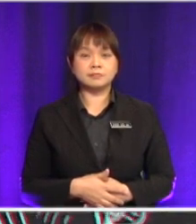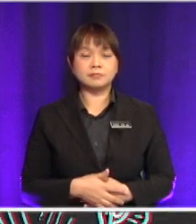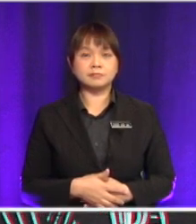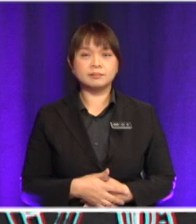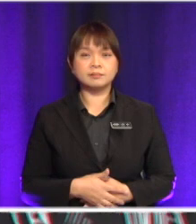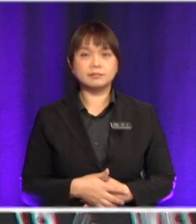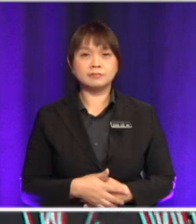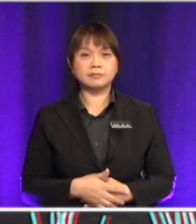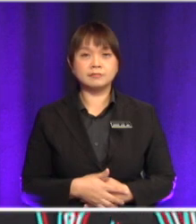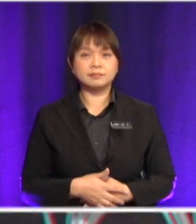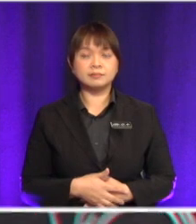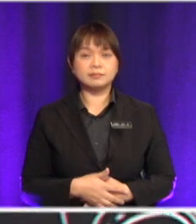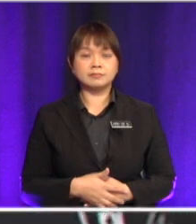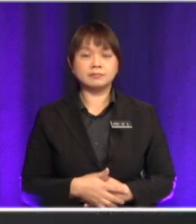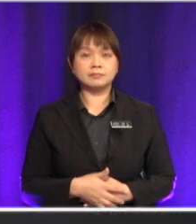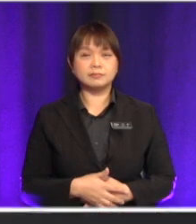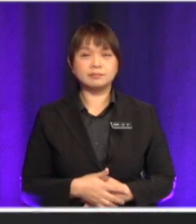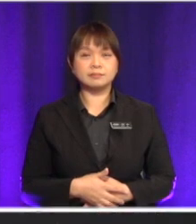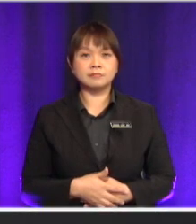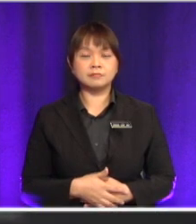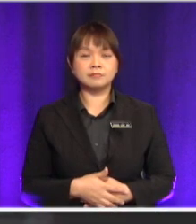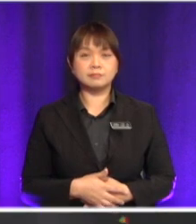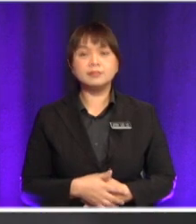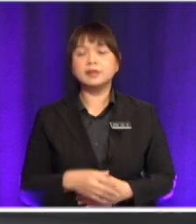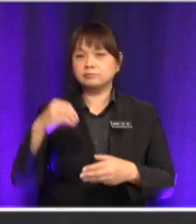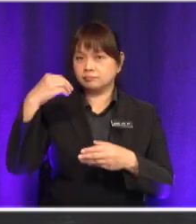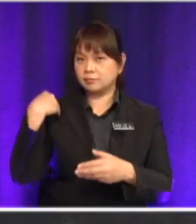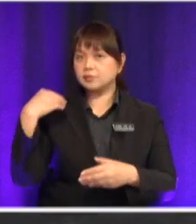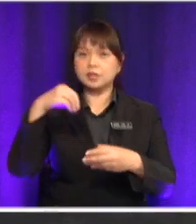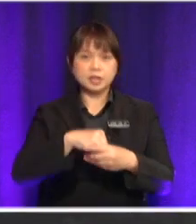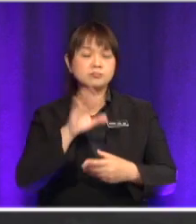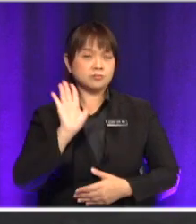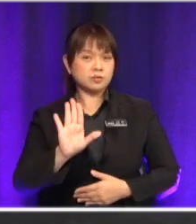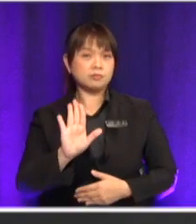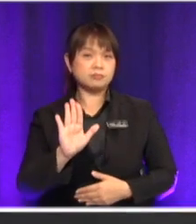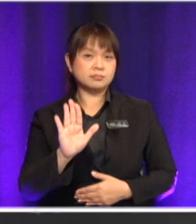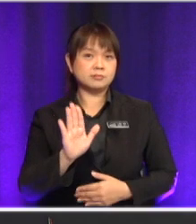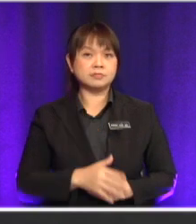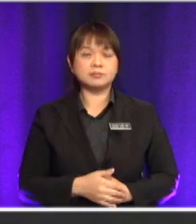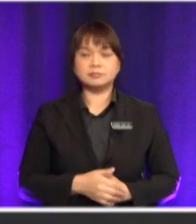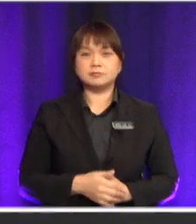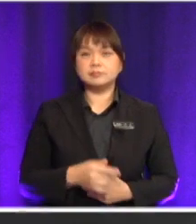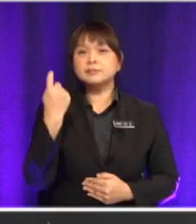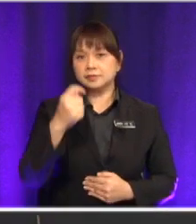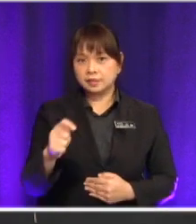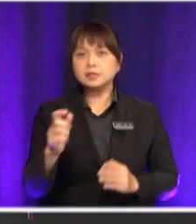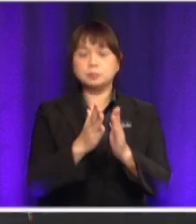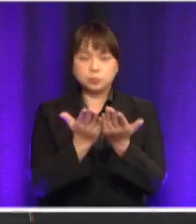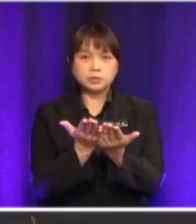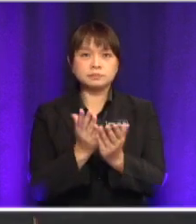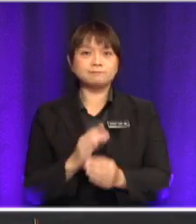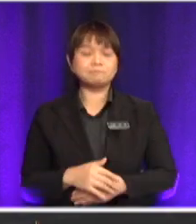clue. It's in your textbook. It's also in the picture that we saw just now. That's too easy. I mentioned